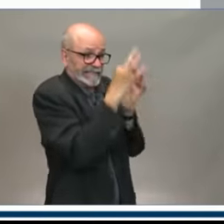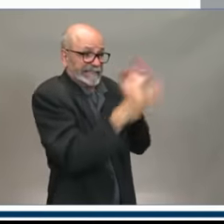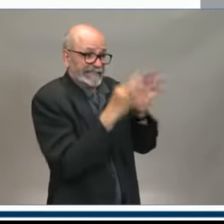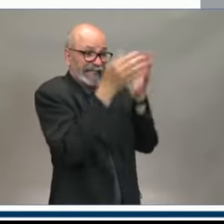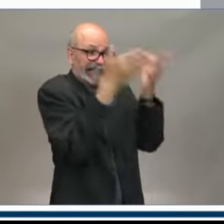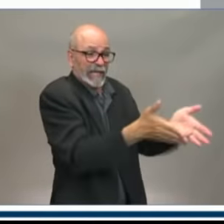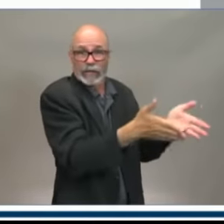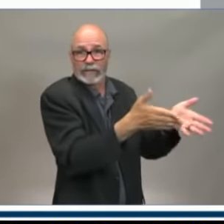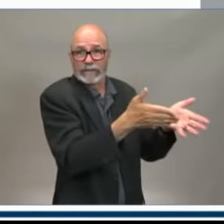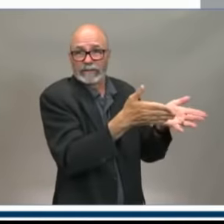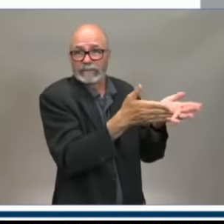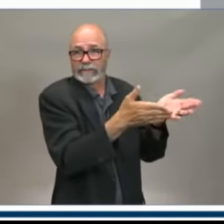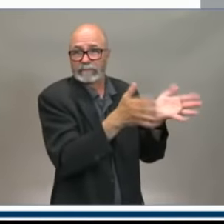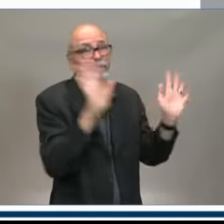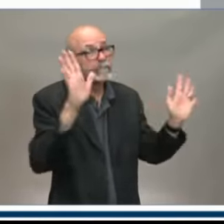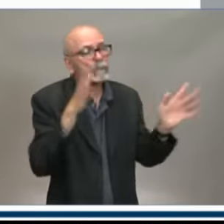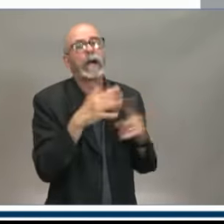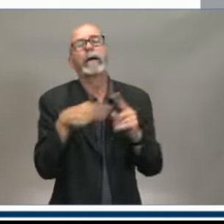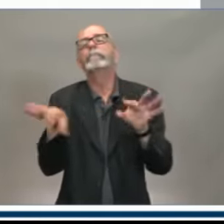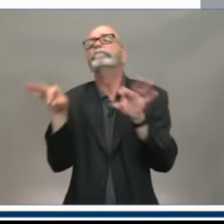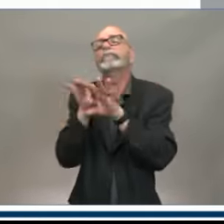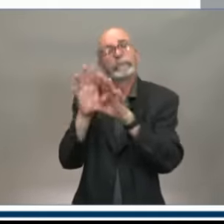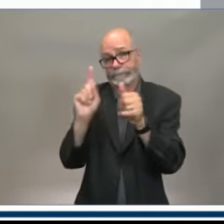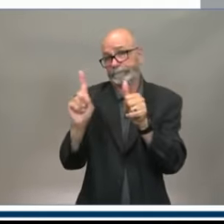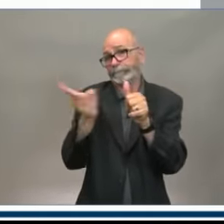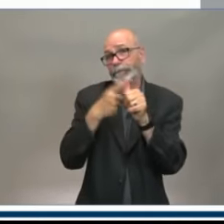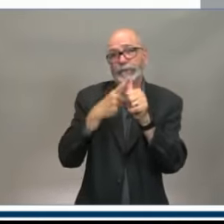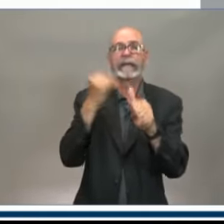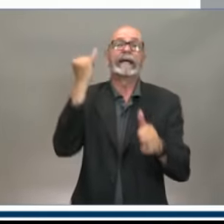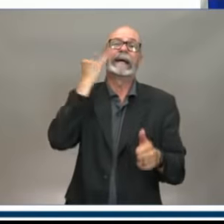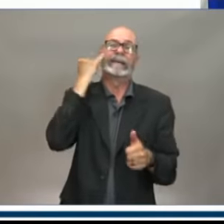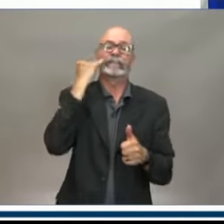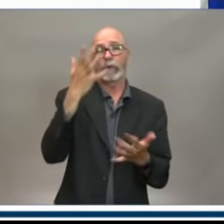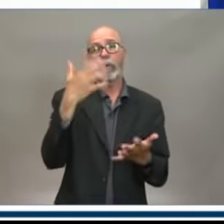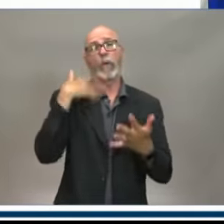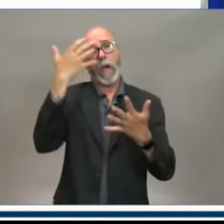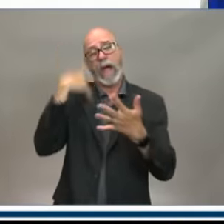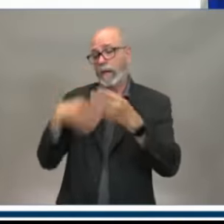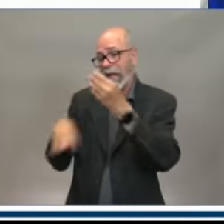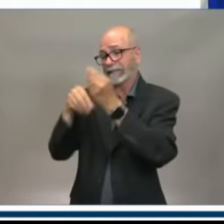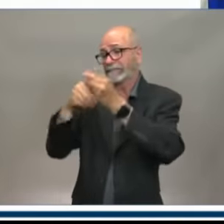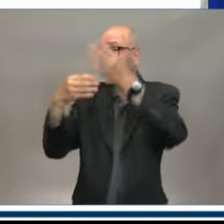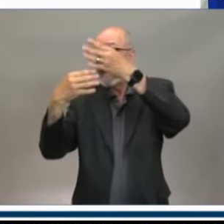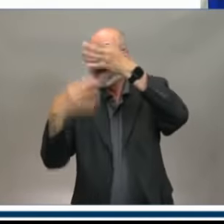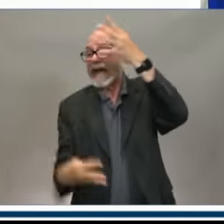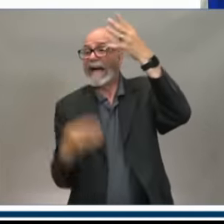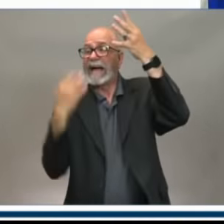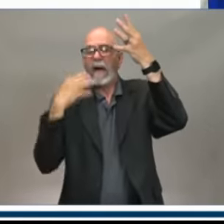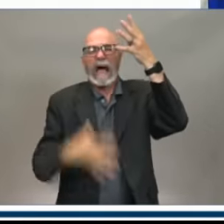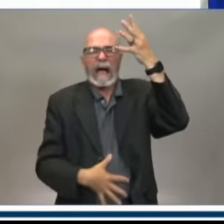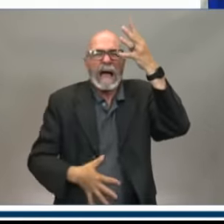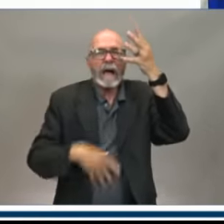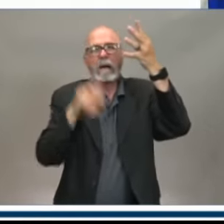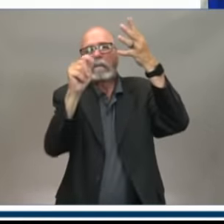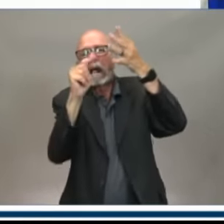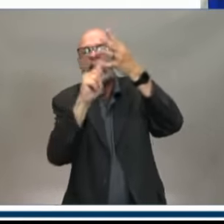this is greatly expanding this symptom list. Next, we'll go to Mike Gorman from CBC. Go ahead, Mike.